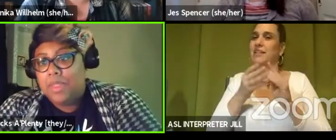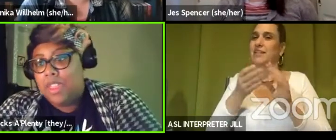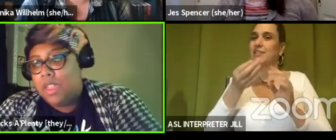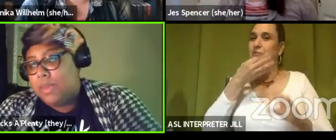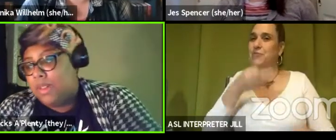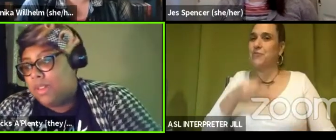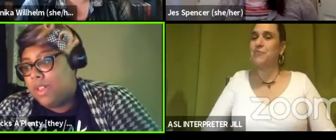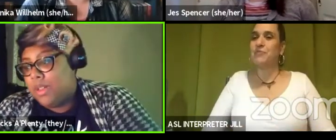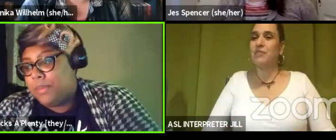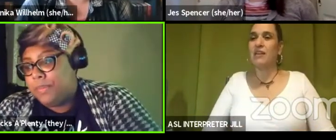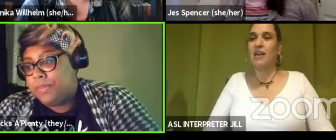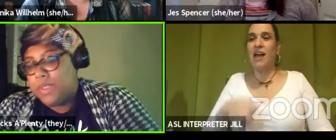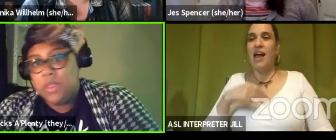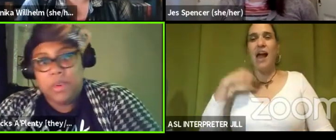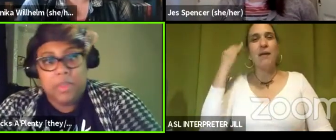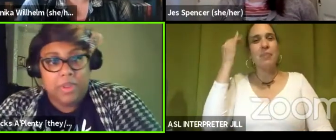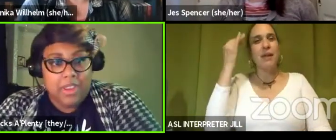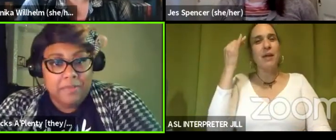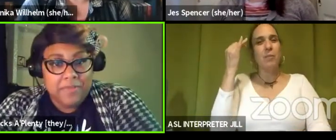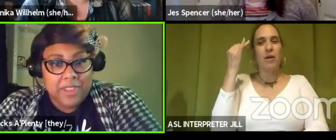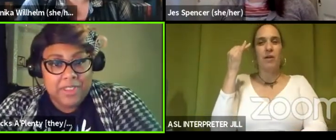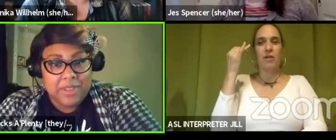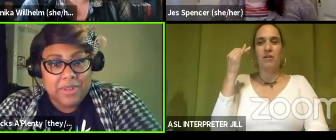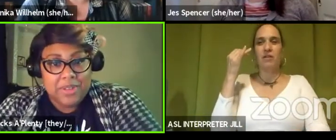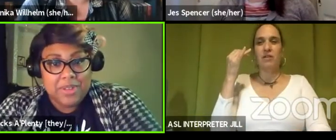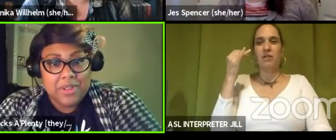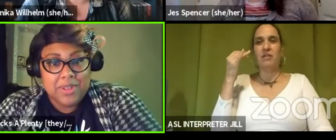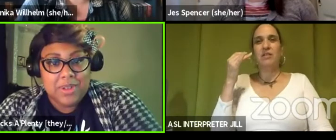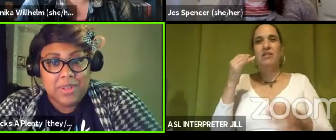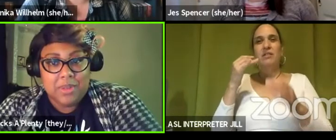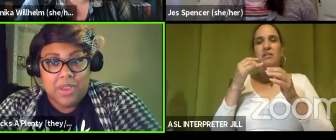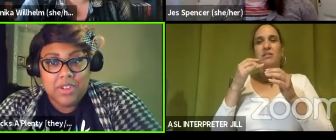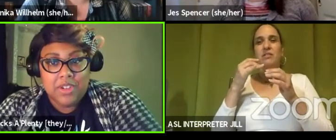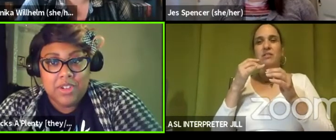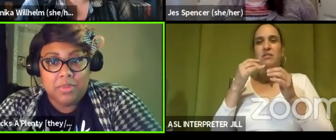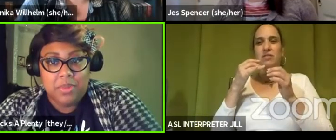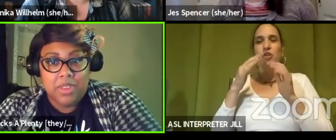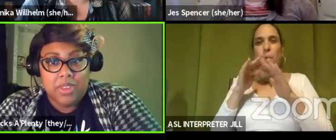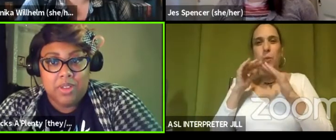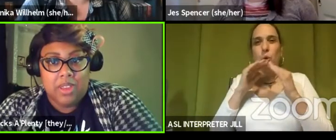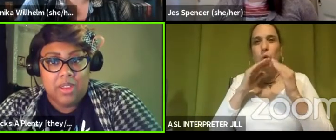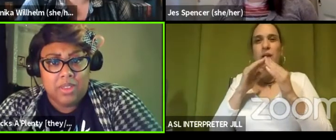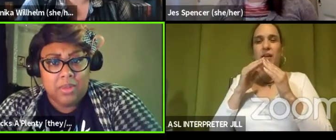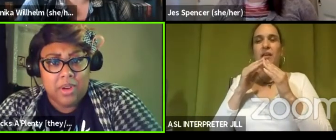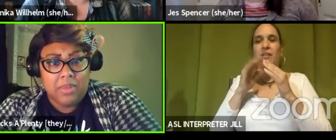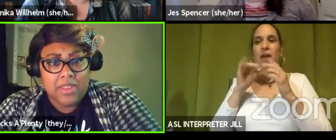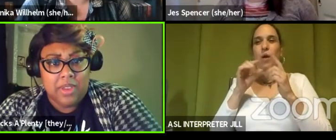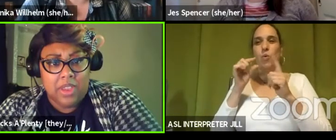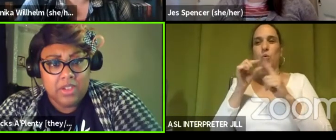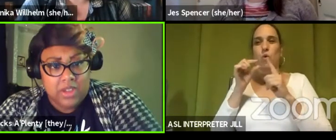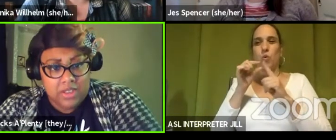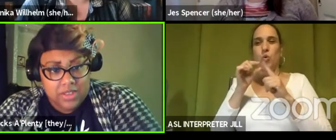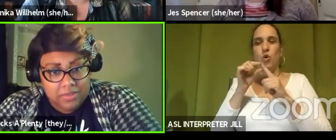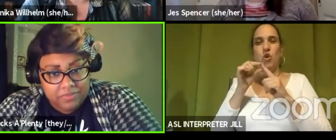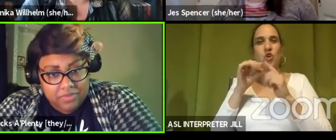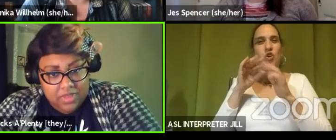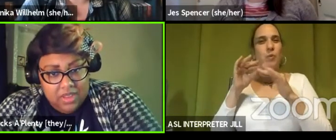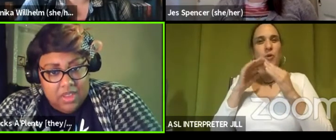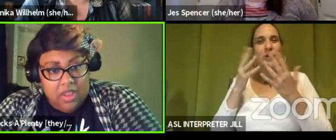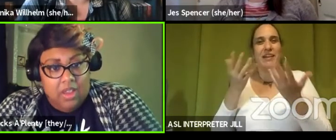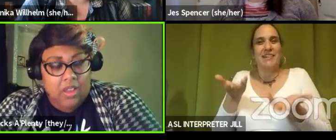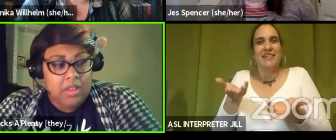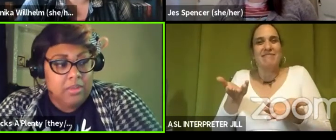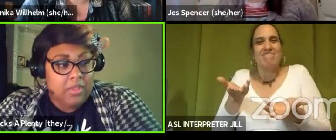I keep thinking about the word community. It gets used so much to the point that when I hear the word, my stomach actually tightens up,